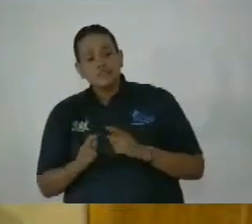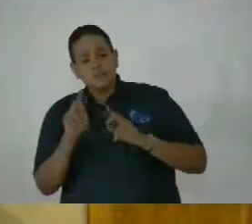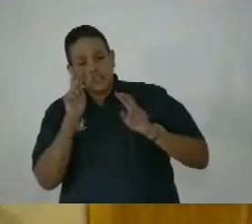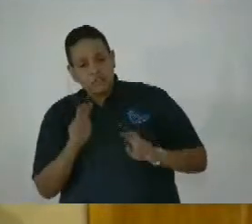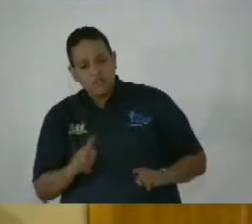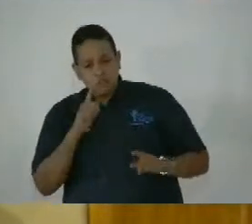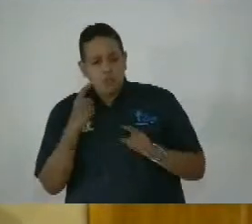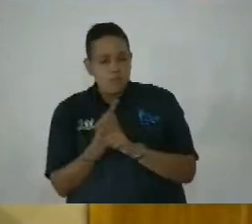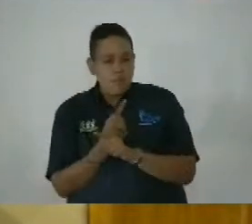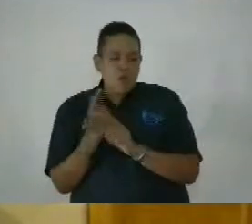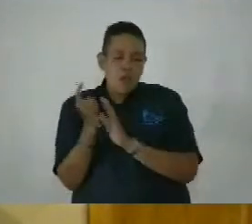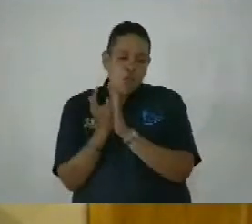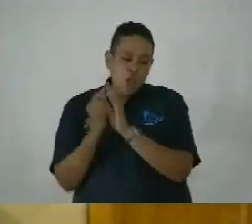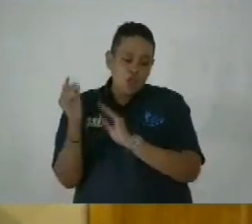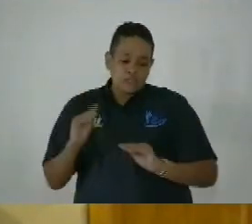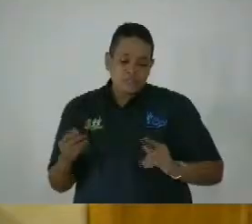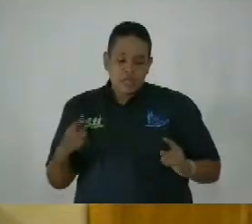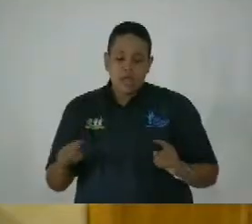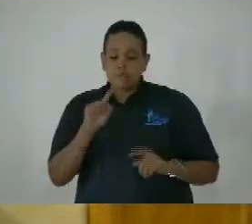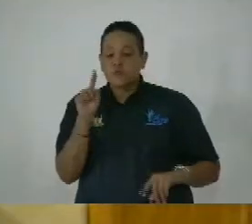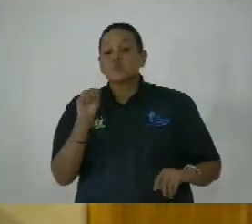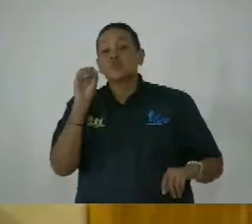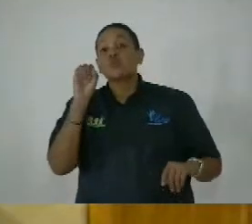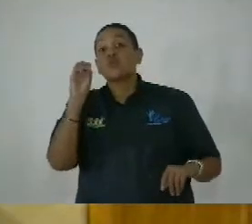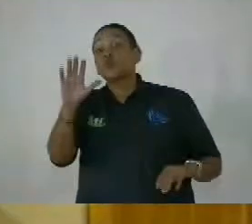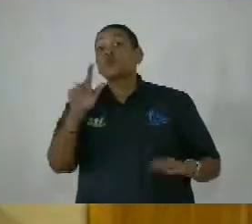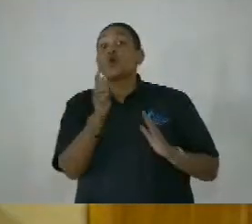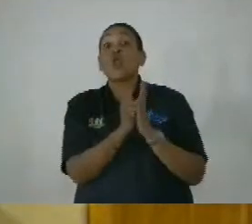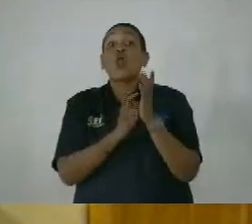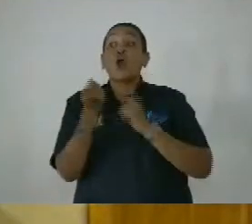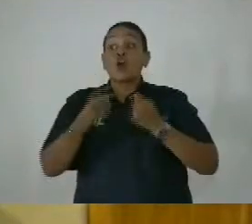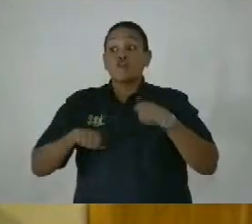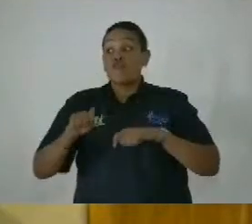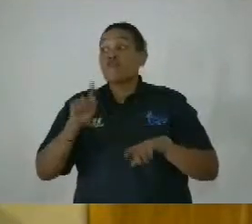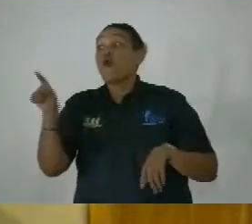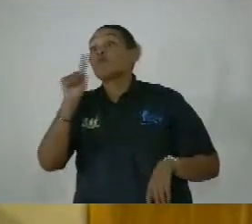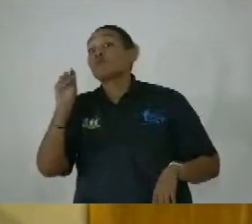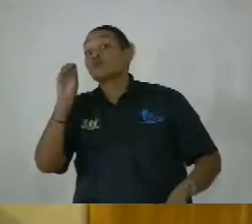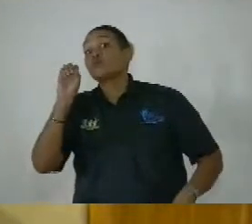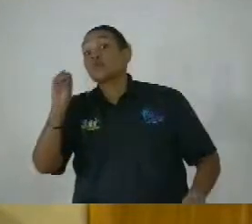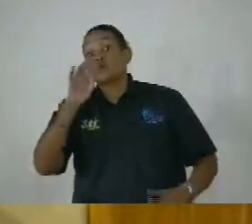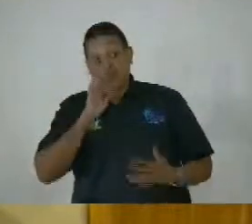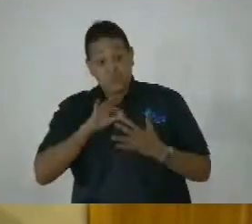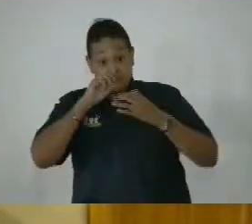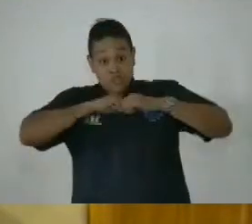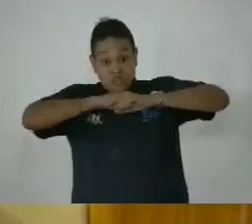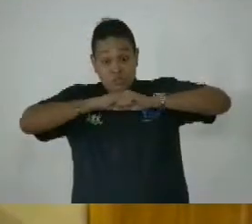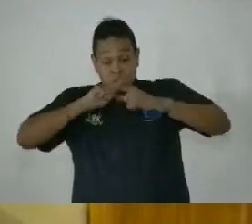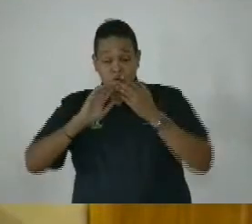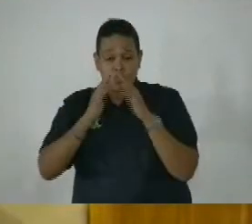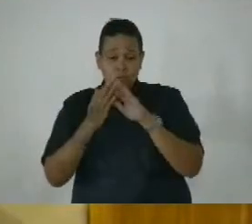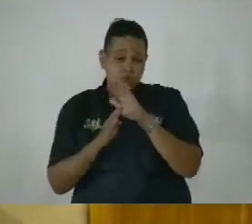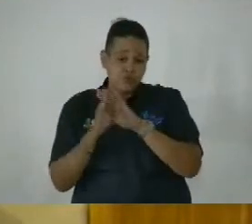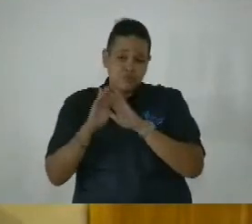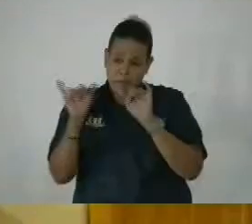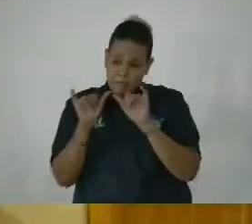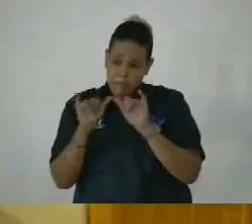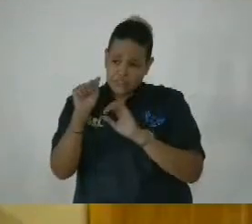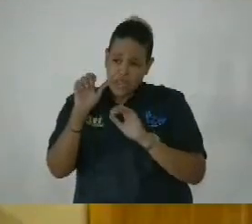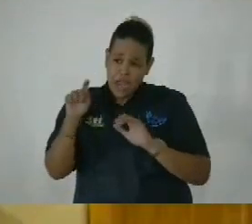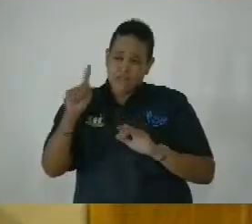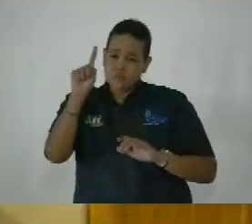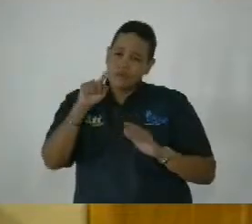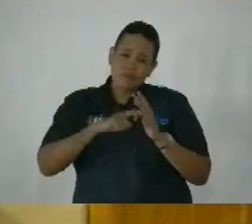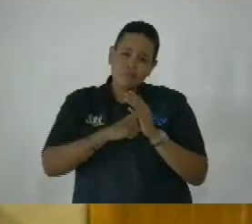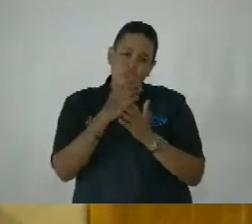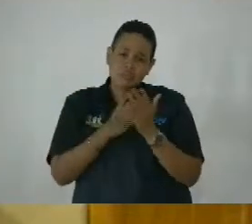of appropriate laws. The Zones of Special Operation Law Reform, Zones of Special Operations, Special Security and Community Development Measures Act is one of the